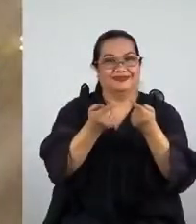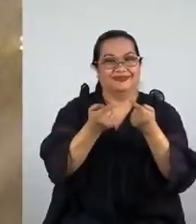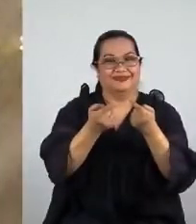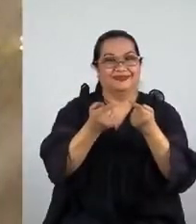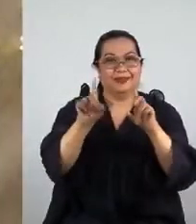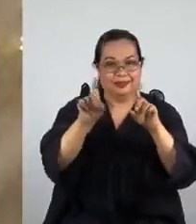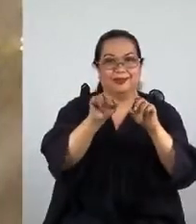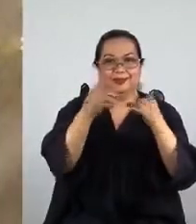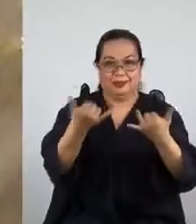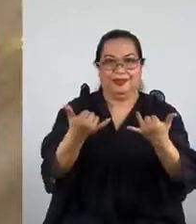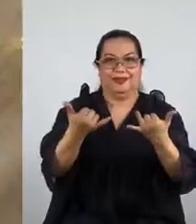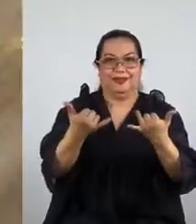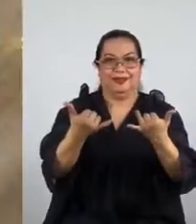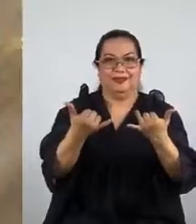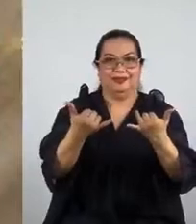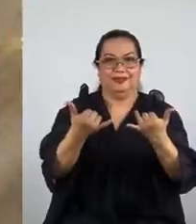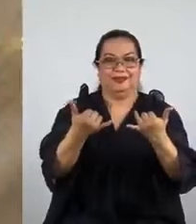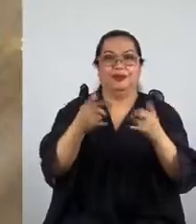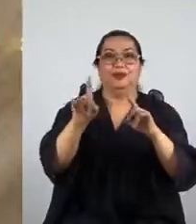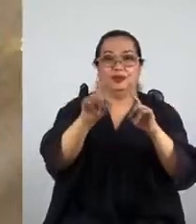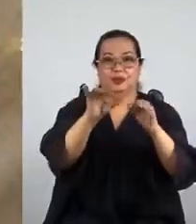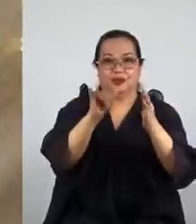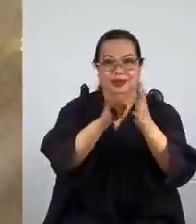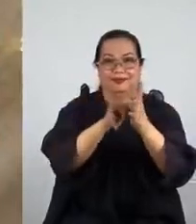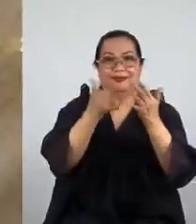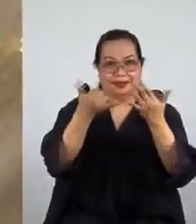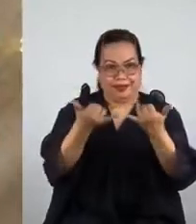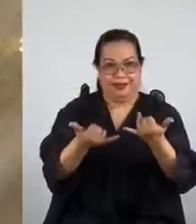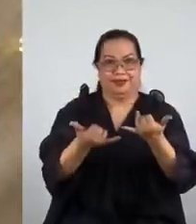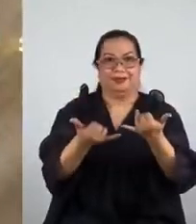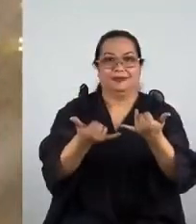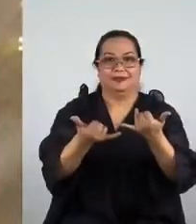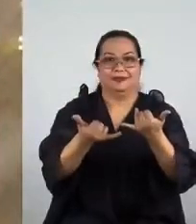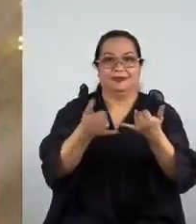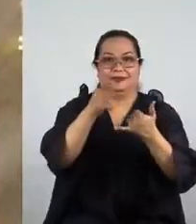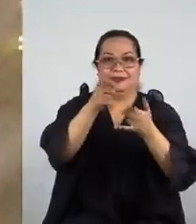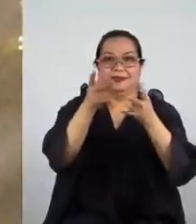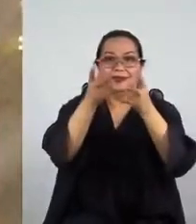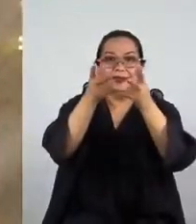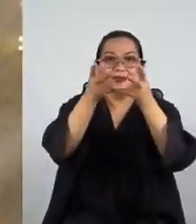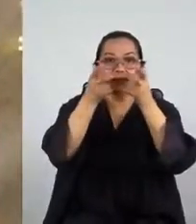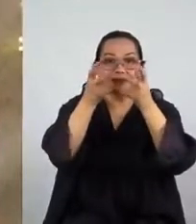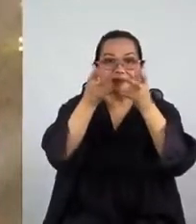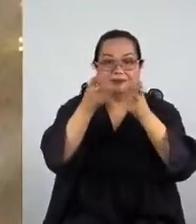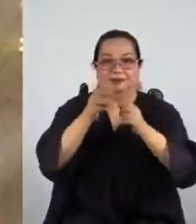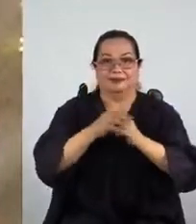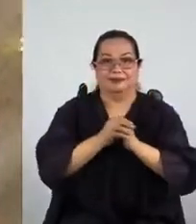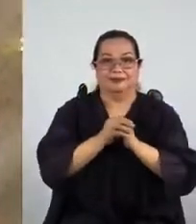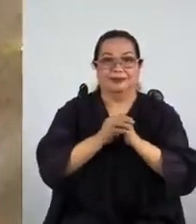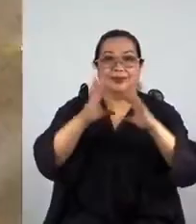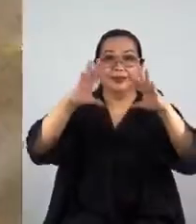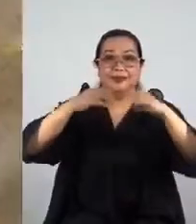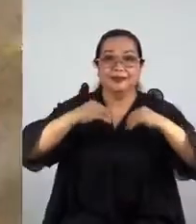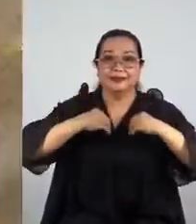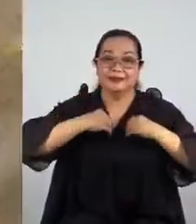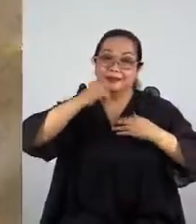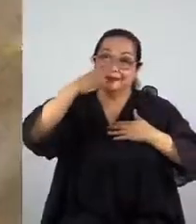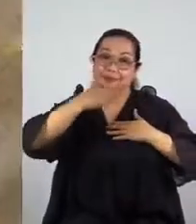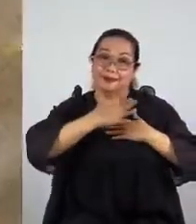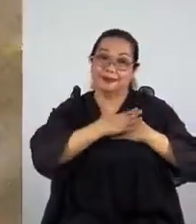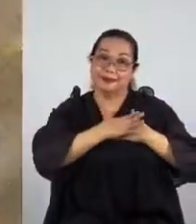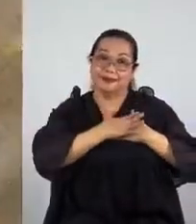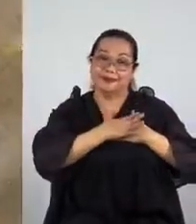Do that today. Do that now, even, as you listen. Receive the grace of forgiveness in